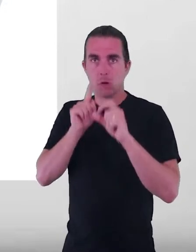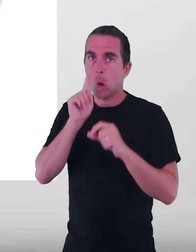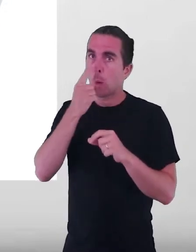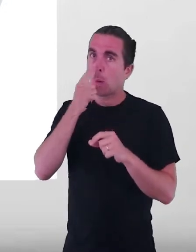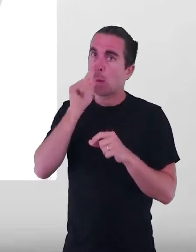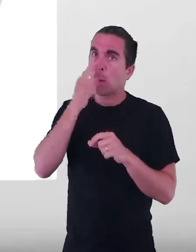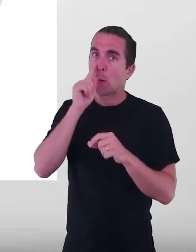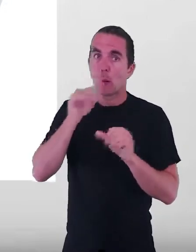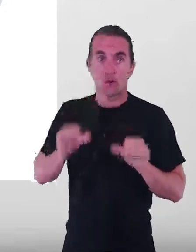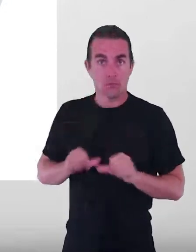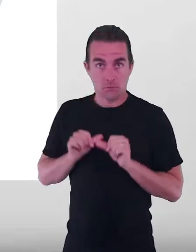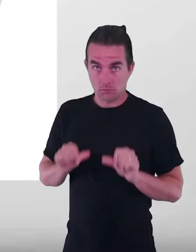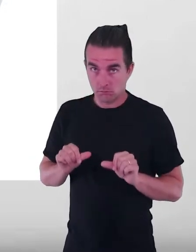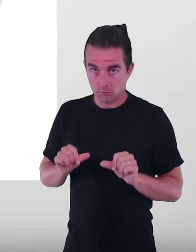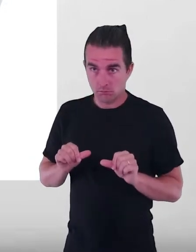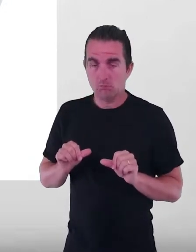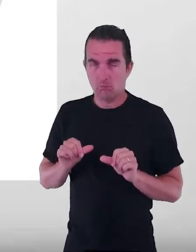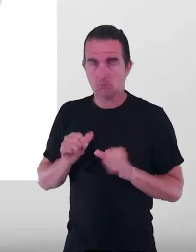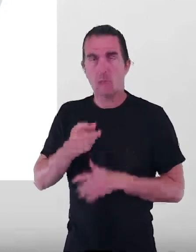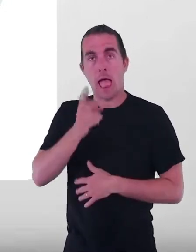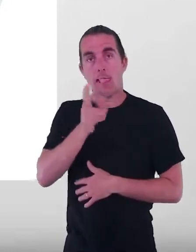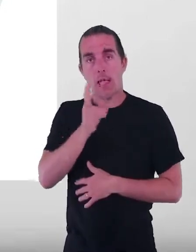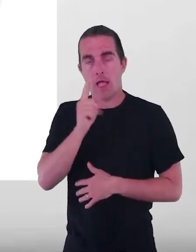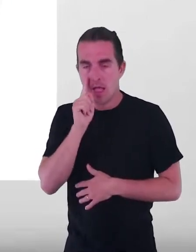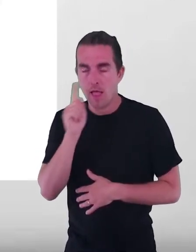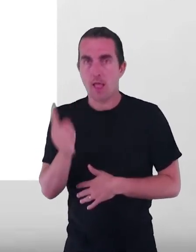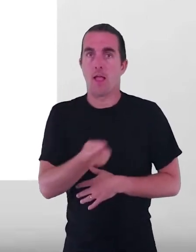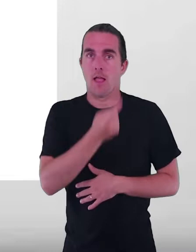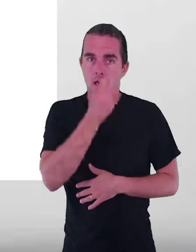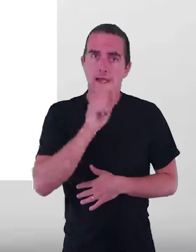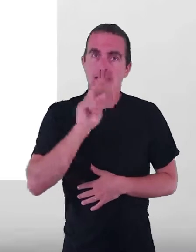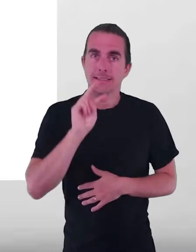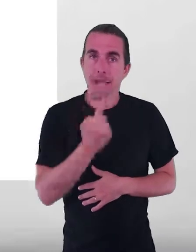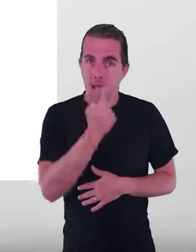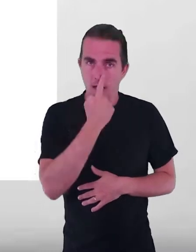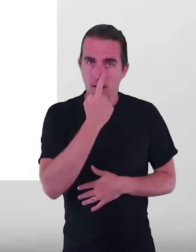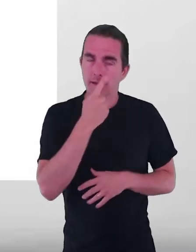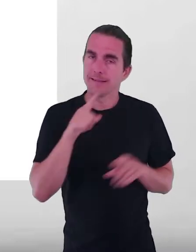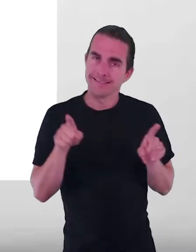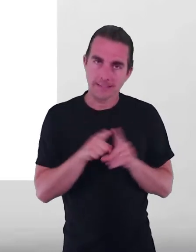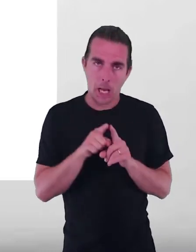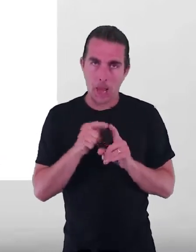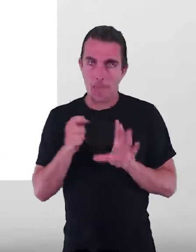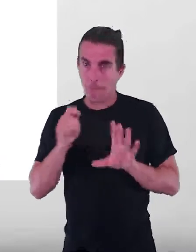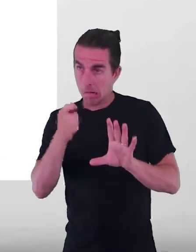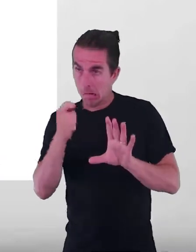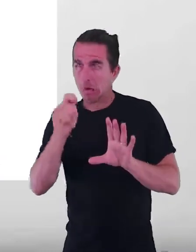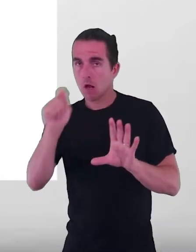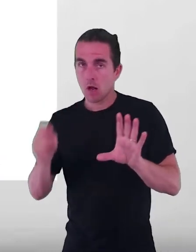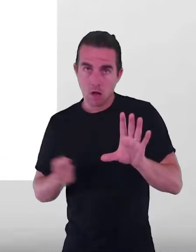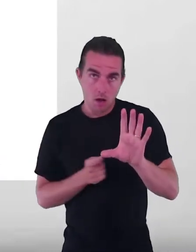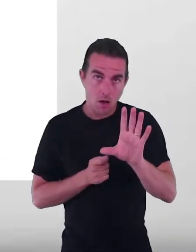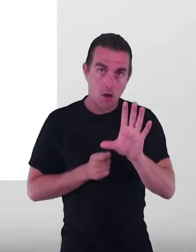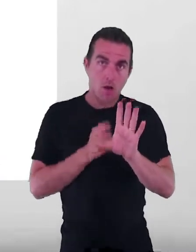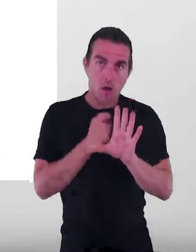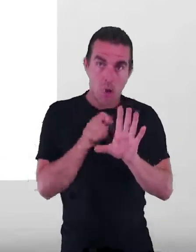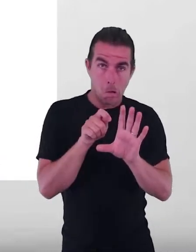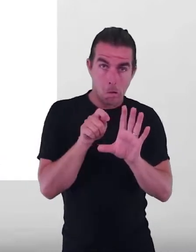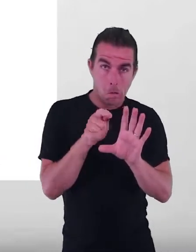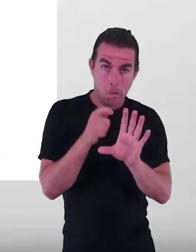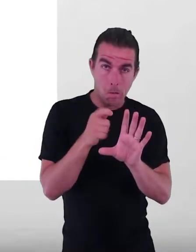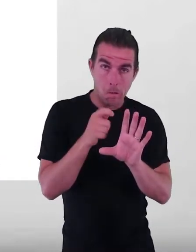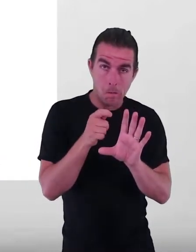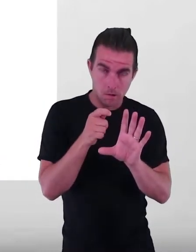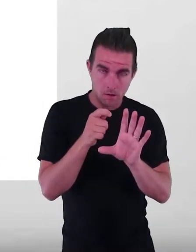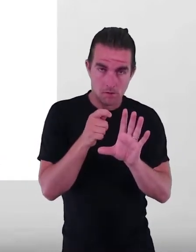fabric tip of the swab and the inside of the first nostril. Second nostril. Use the same swab and